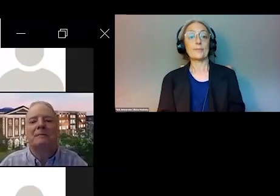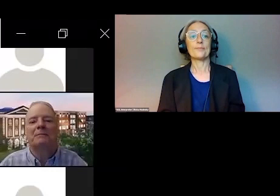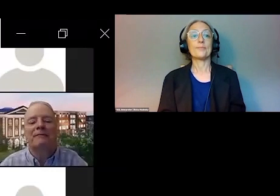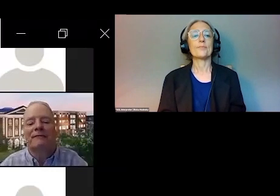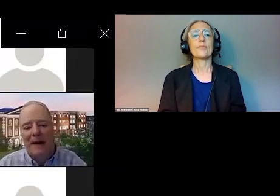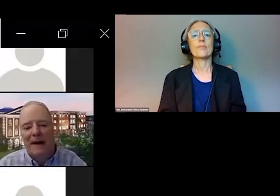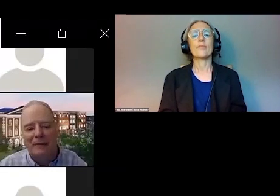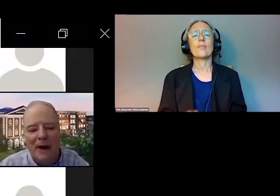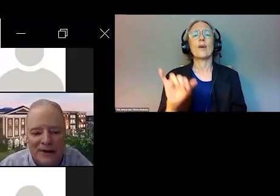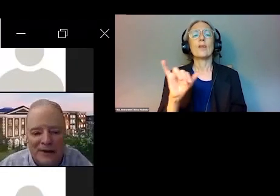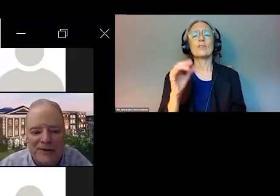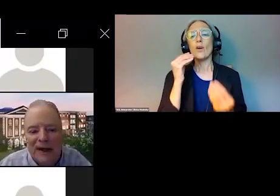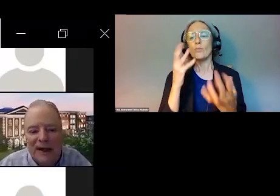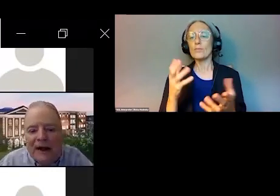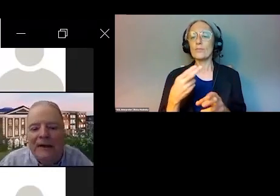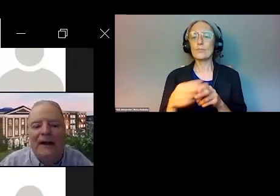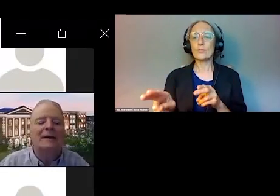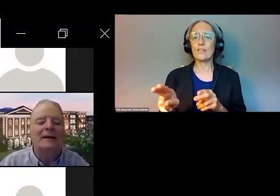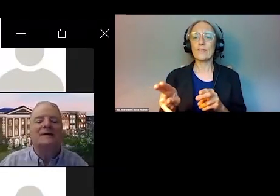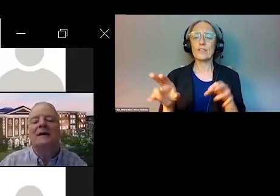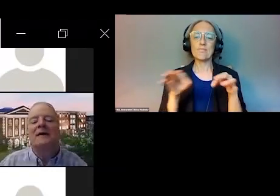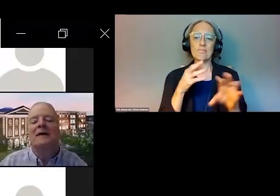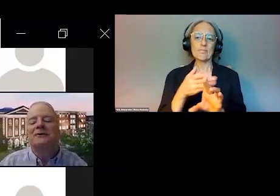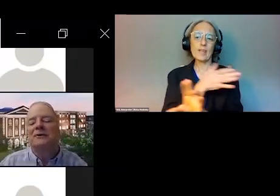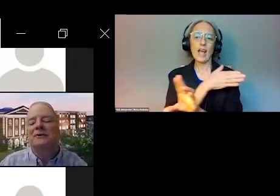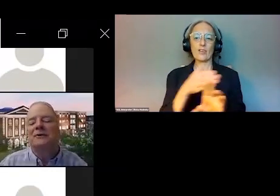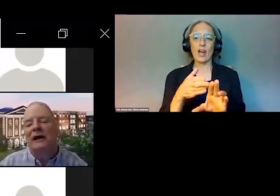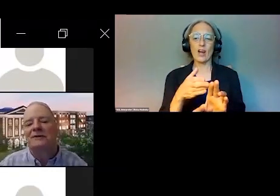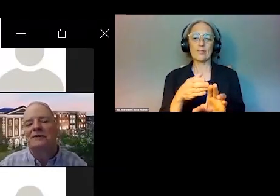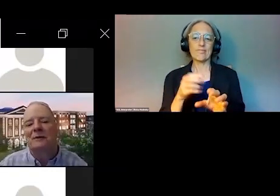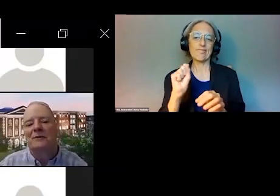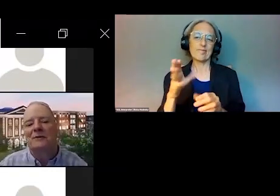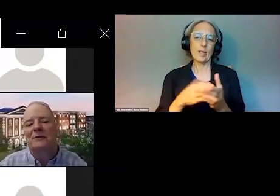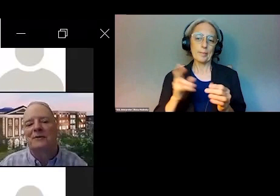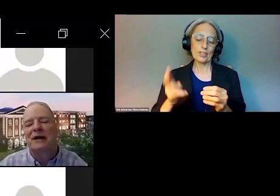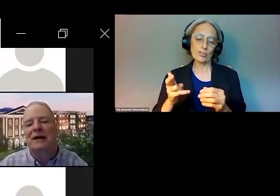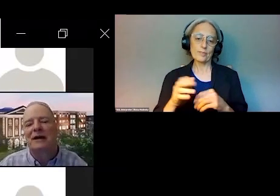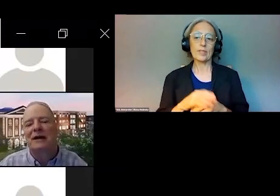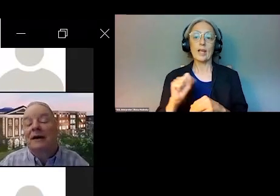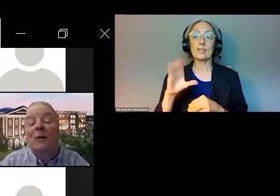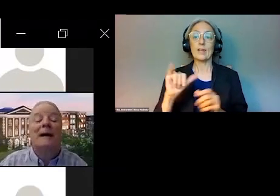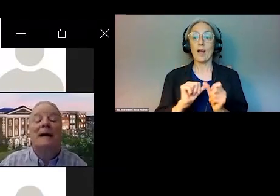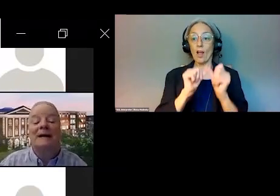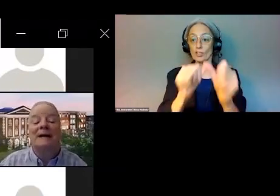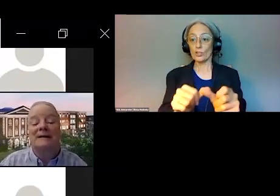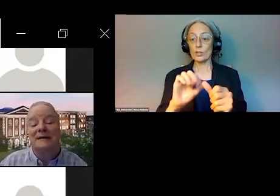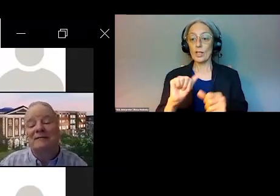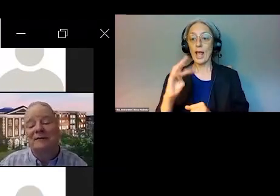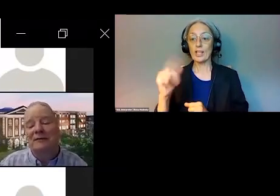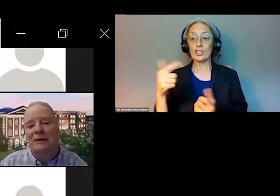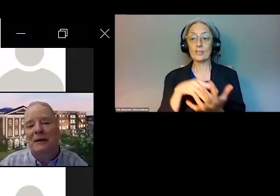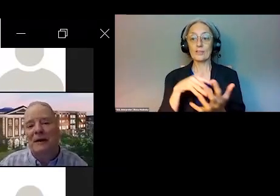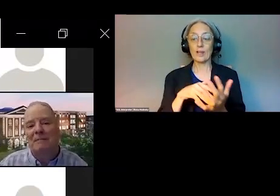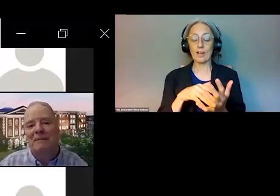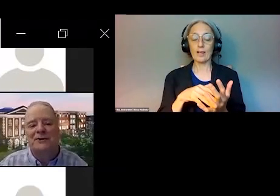So just as a brief background in history, the SCI longitudinal aging study was initiated way back